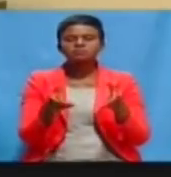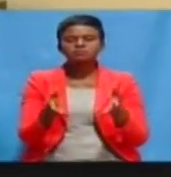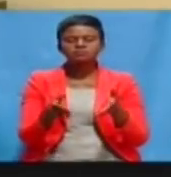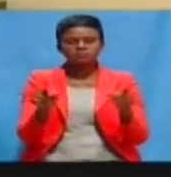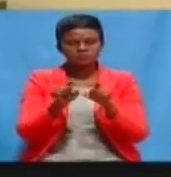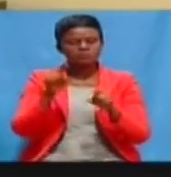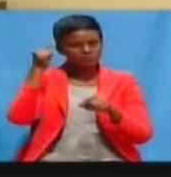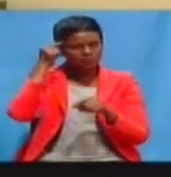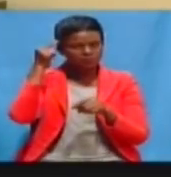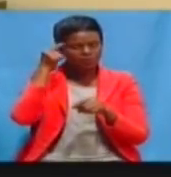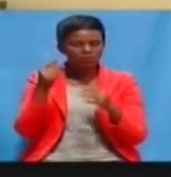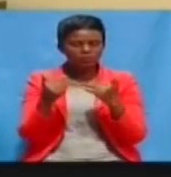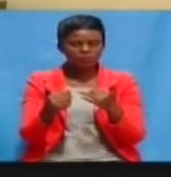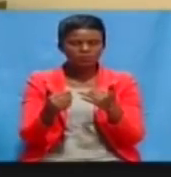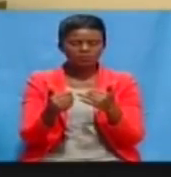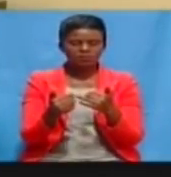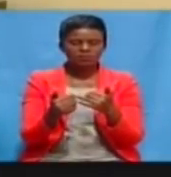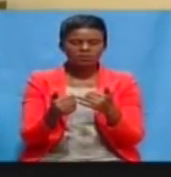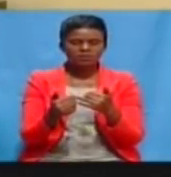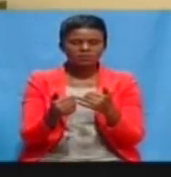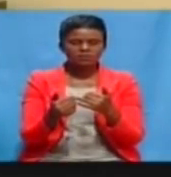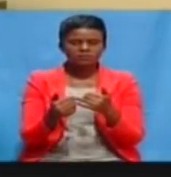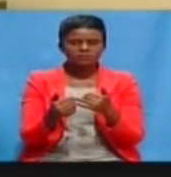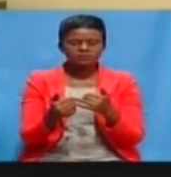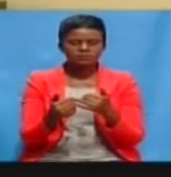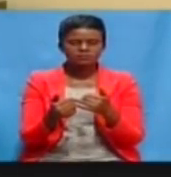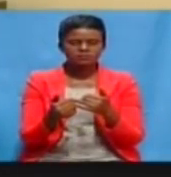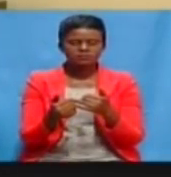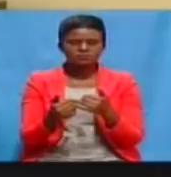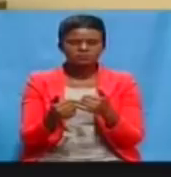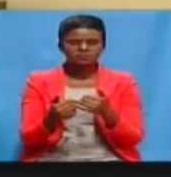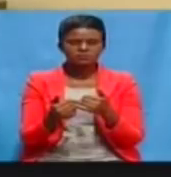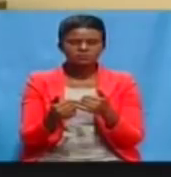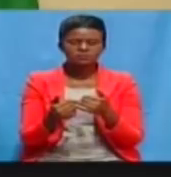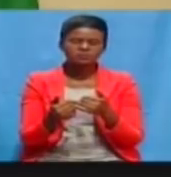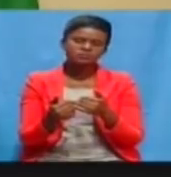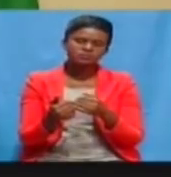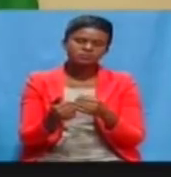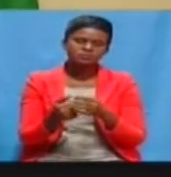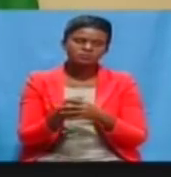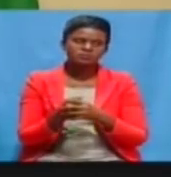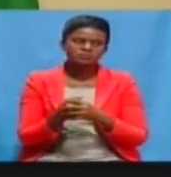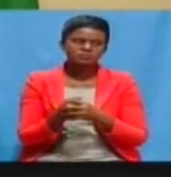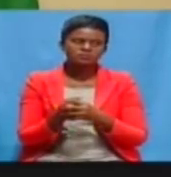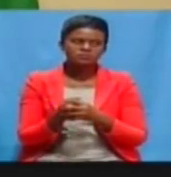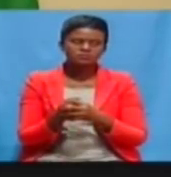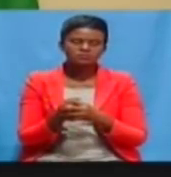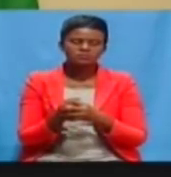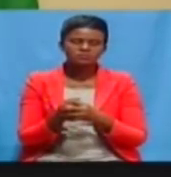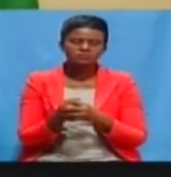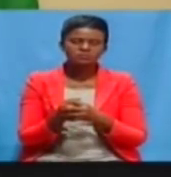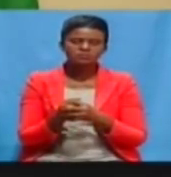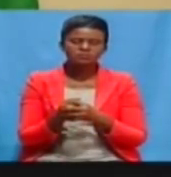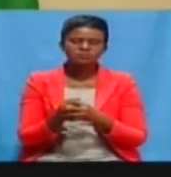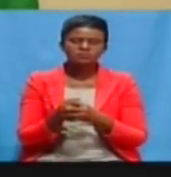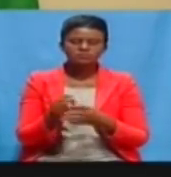and regret the attacks on Her Excellency Janet Rogan. We are very pleased that